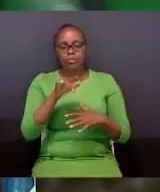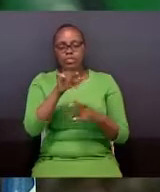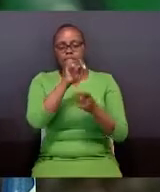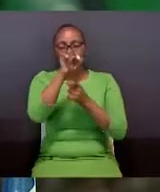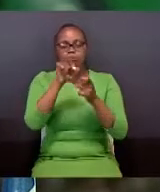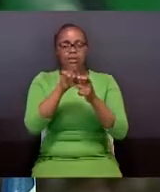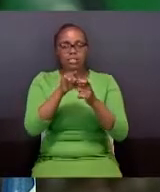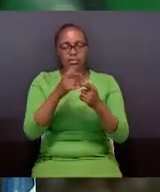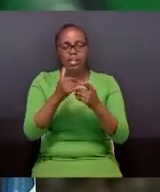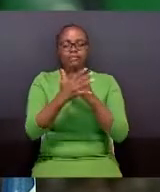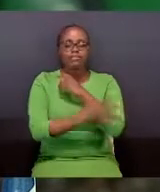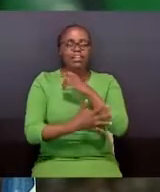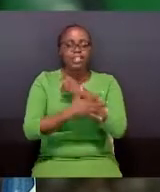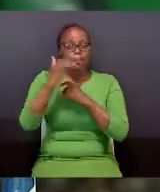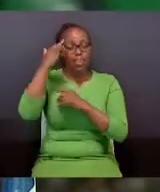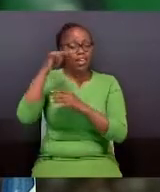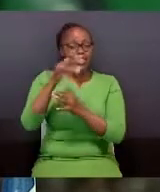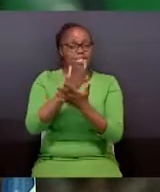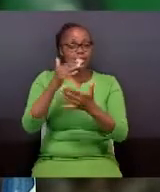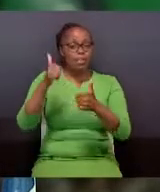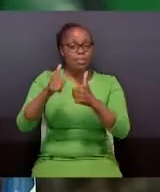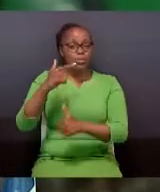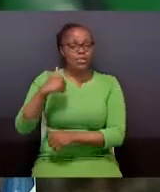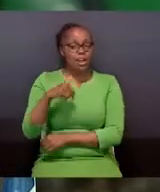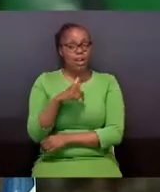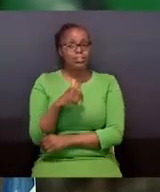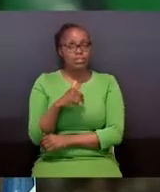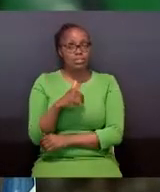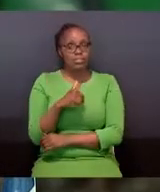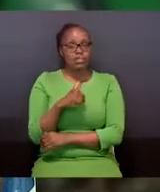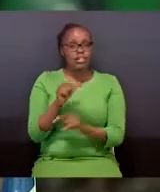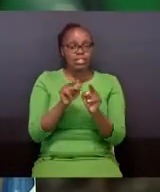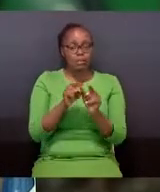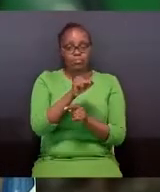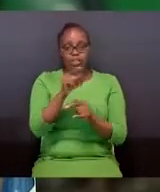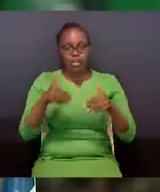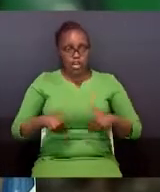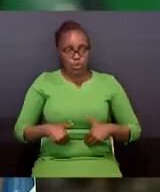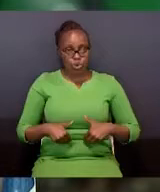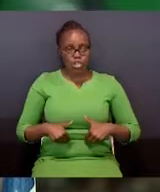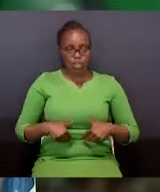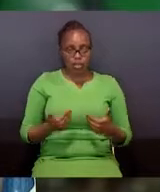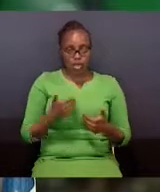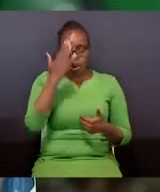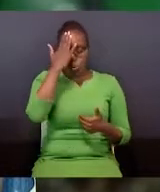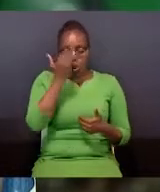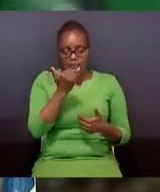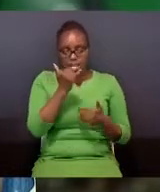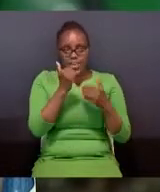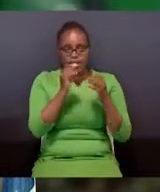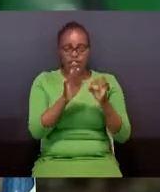country. So I think that is something that we ask you as young people, because of your